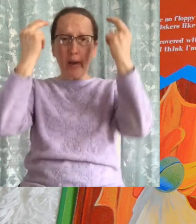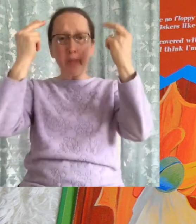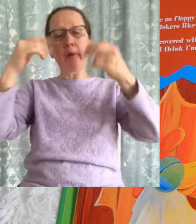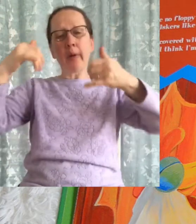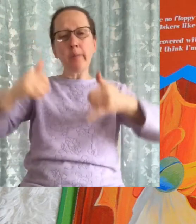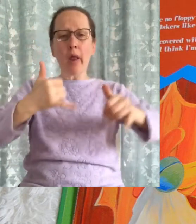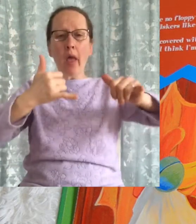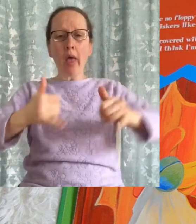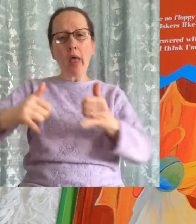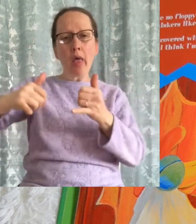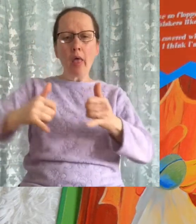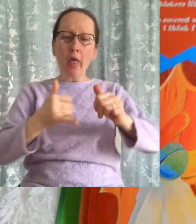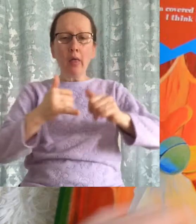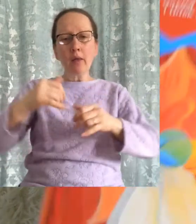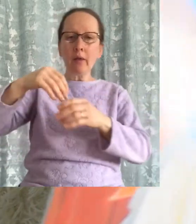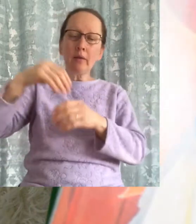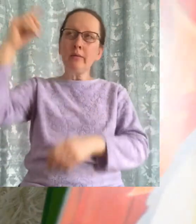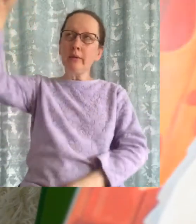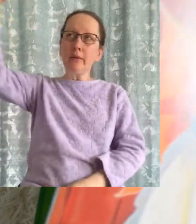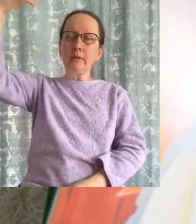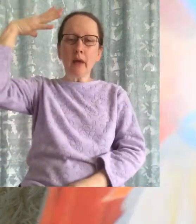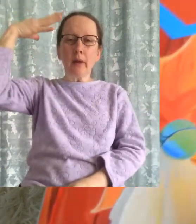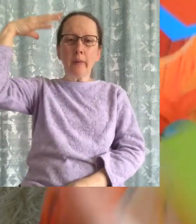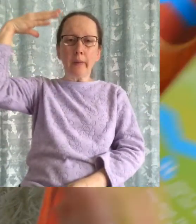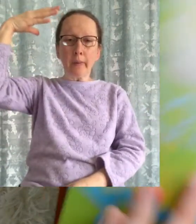just played in the sun.